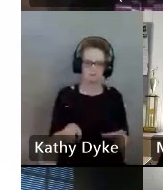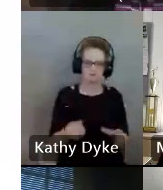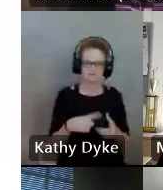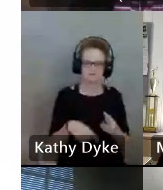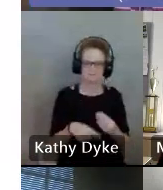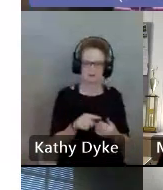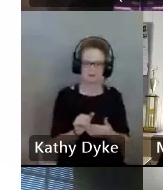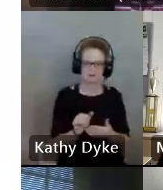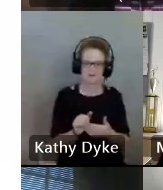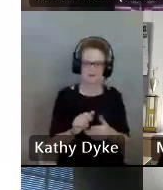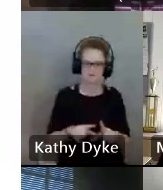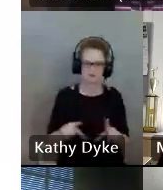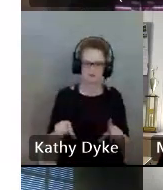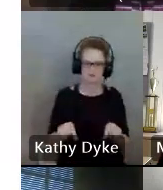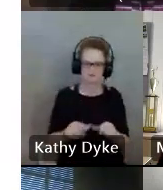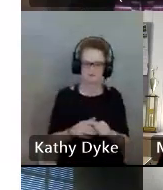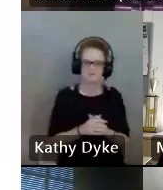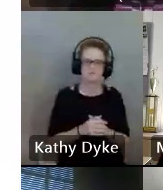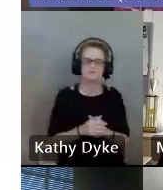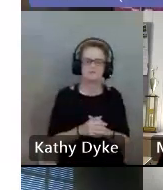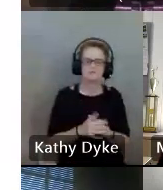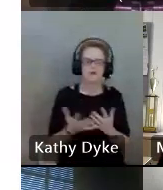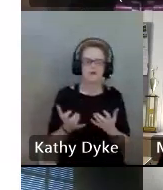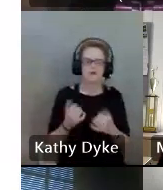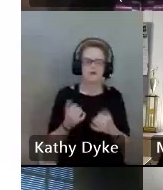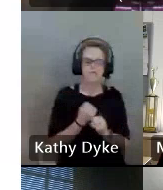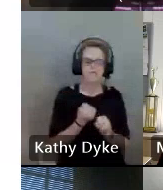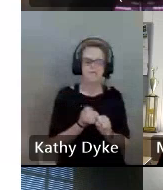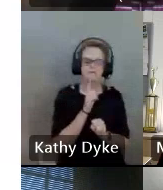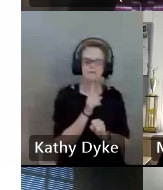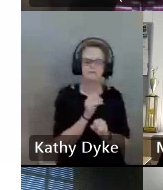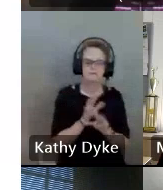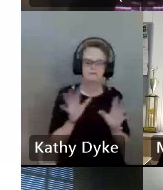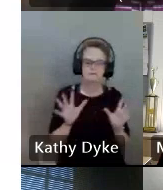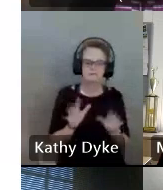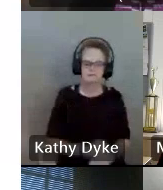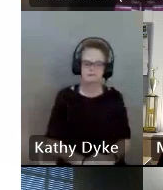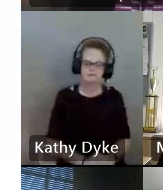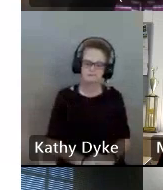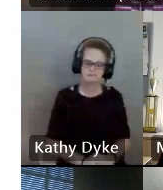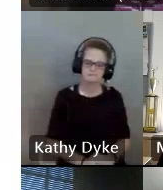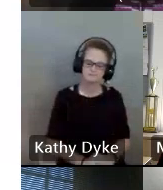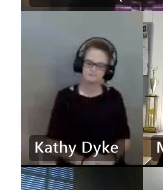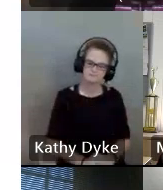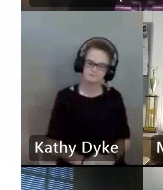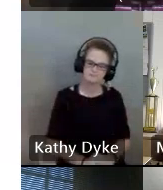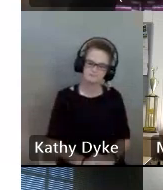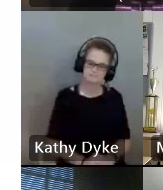about these cards, and so I want to try to clear these up, right? Another would be,